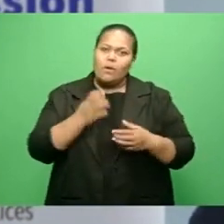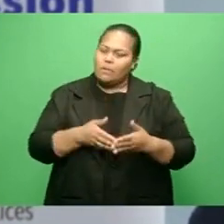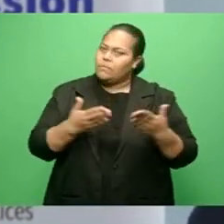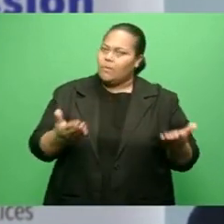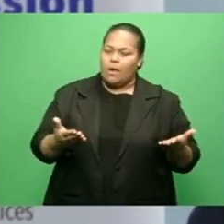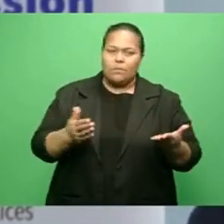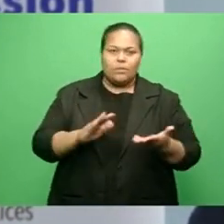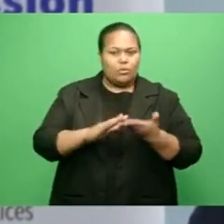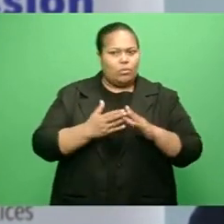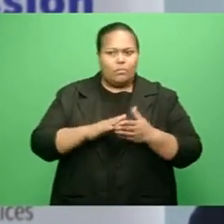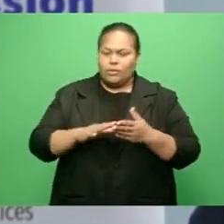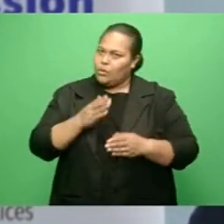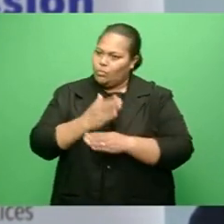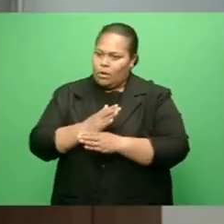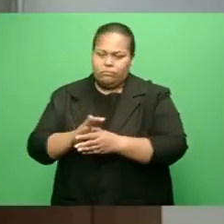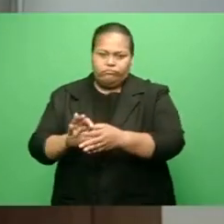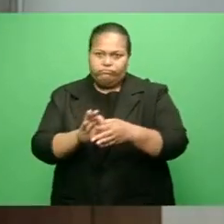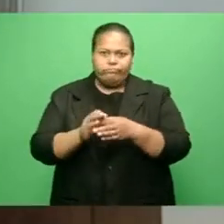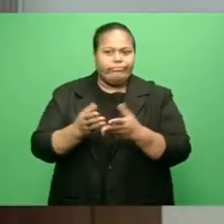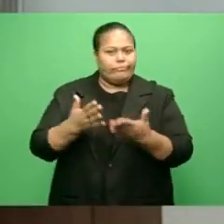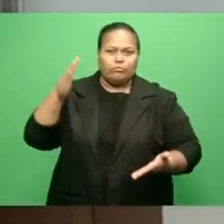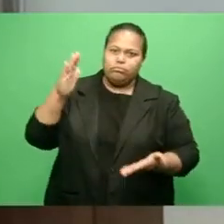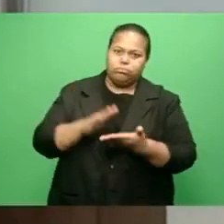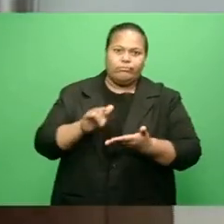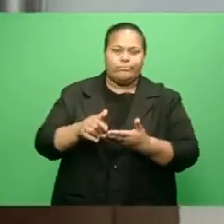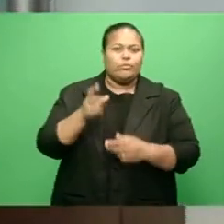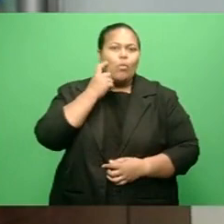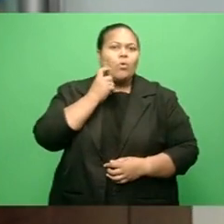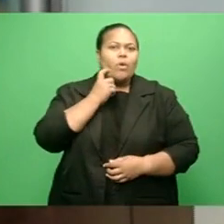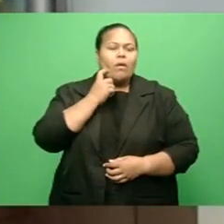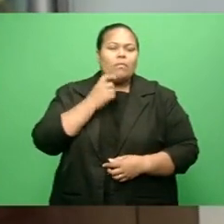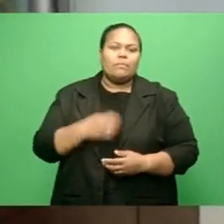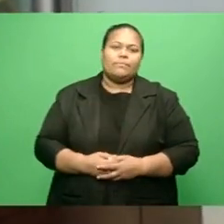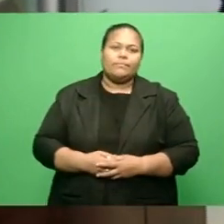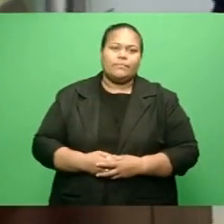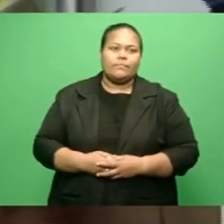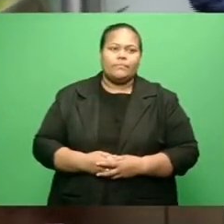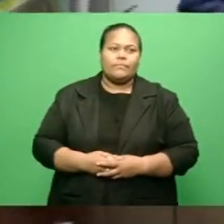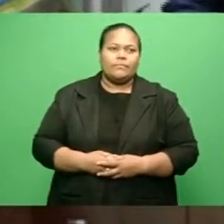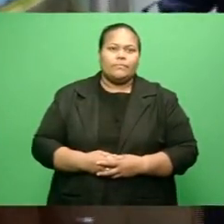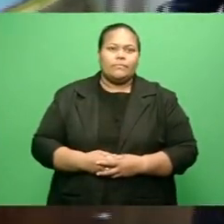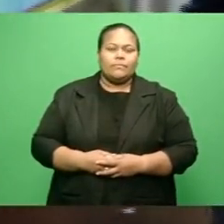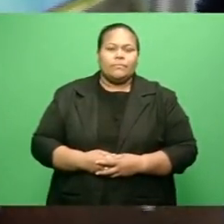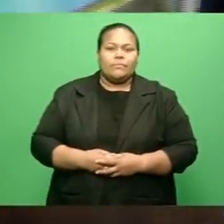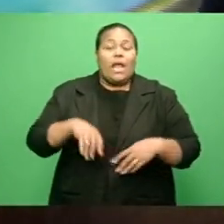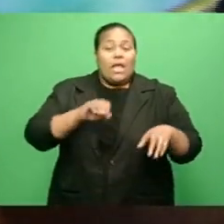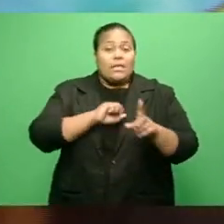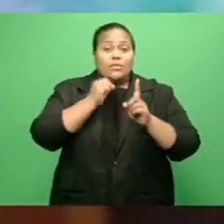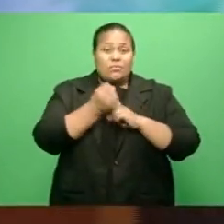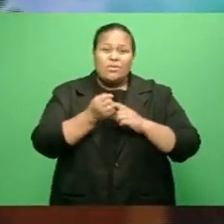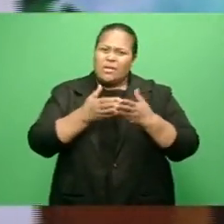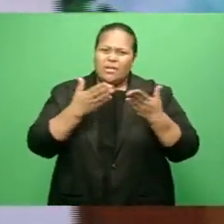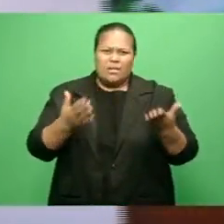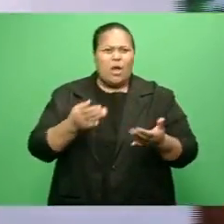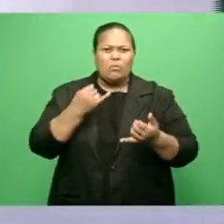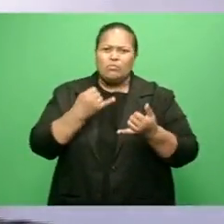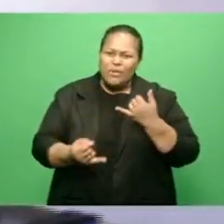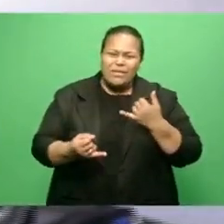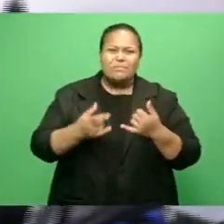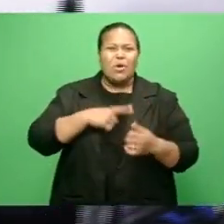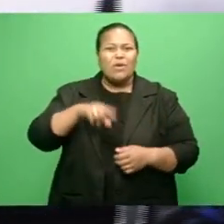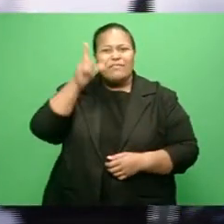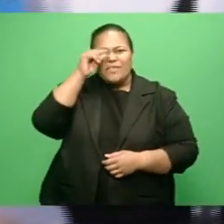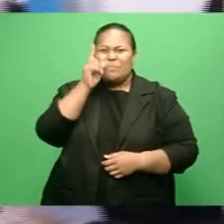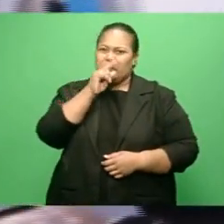places, we just have to reduce our water. WEF says the situation is not helped when Fijians are using water at an